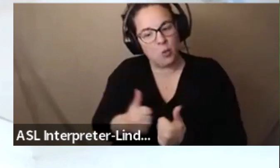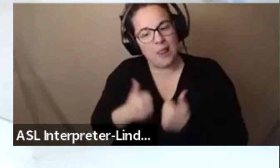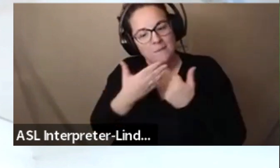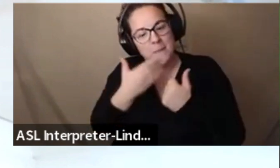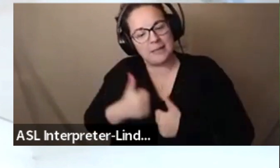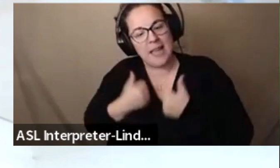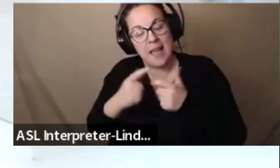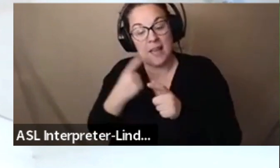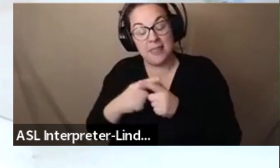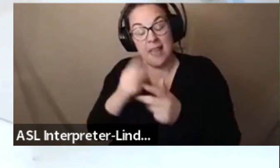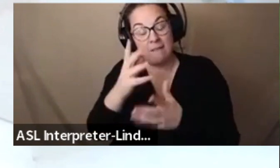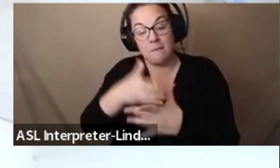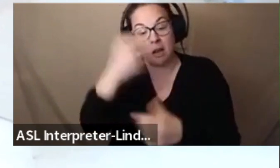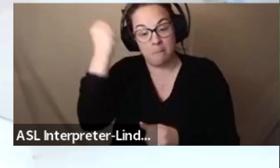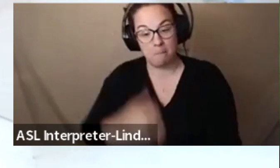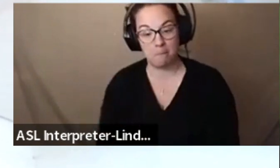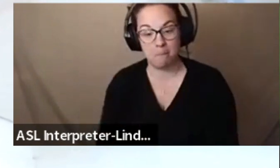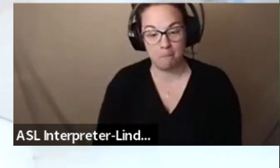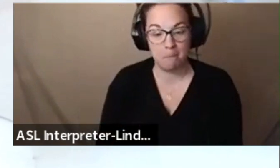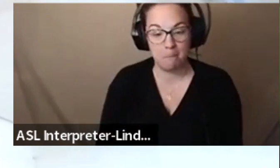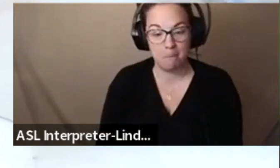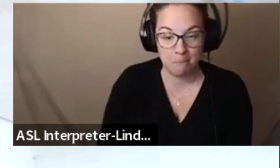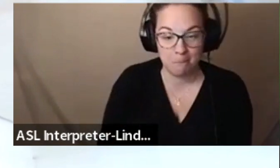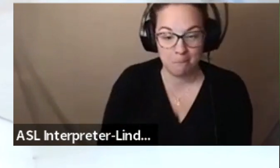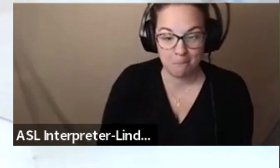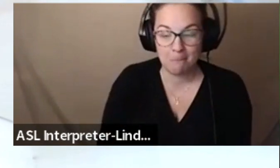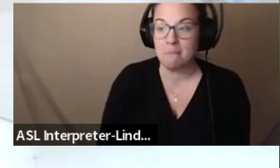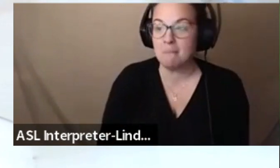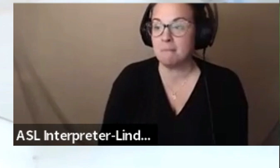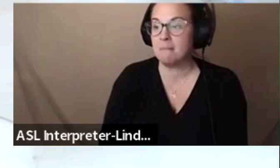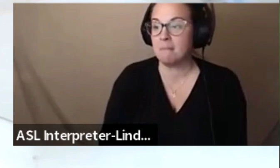their best lives and fucking it up.